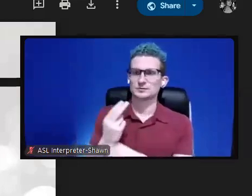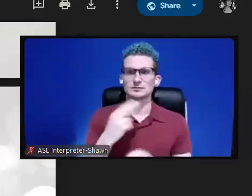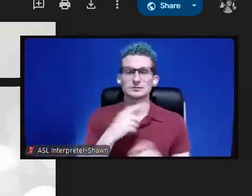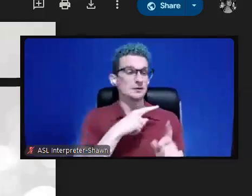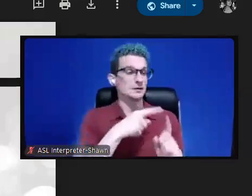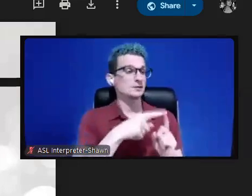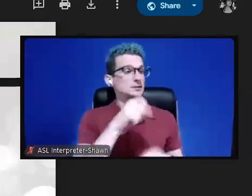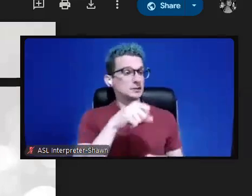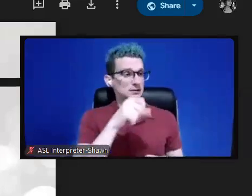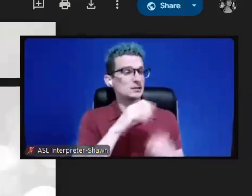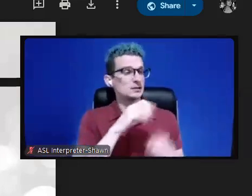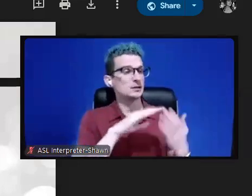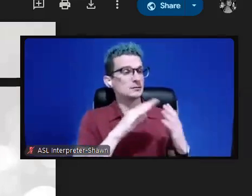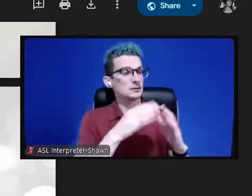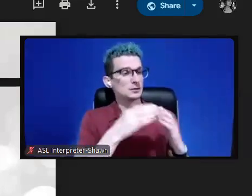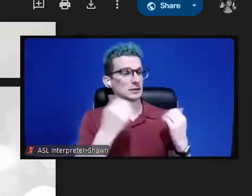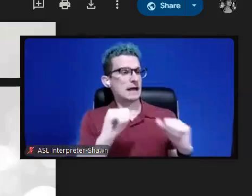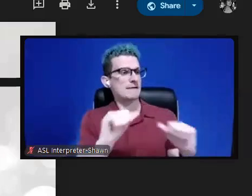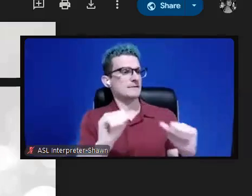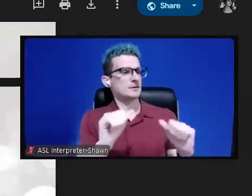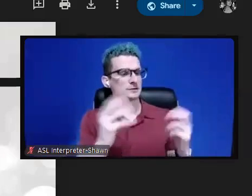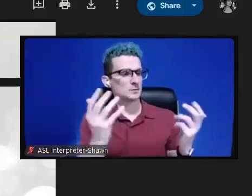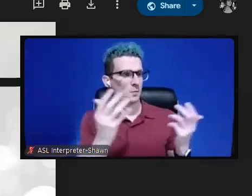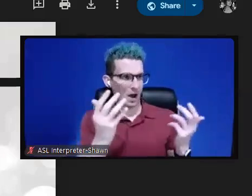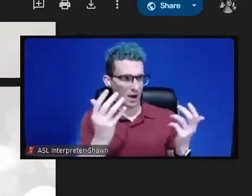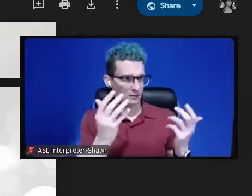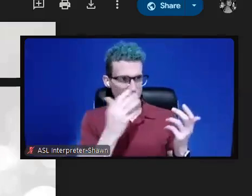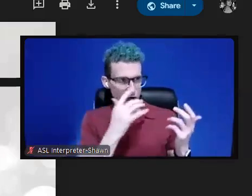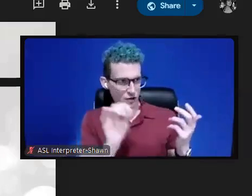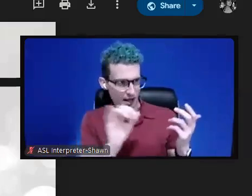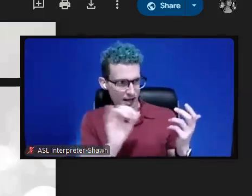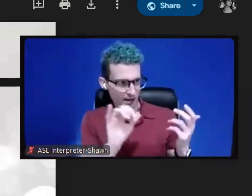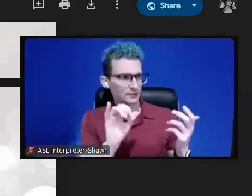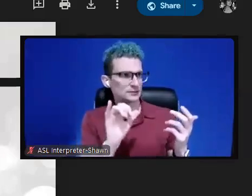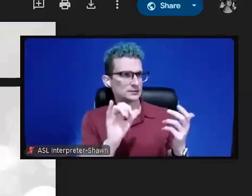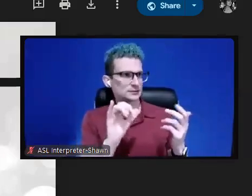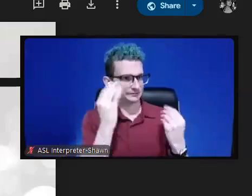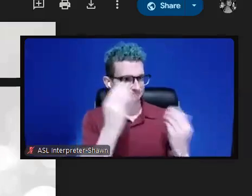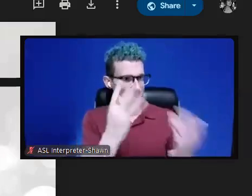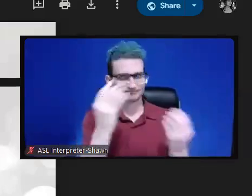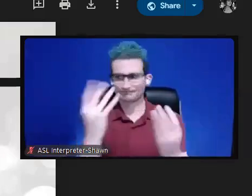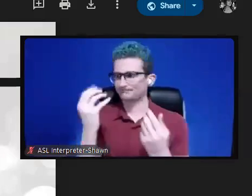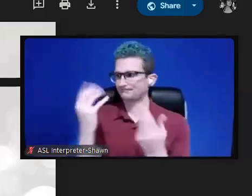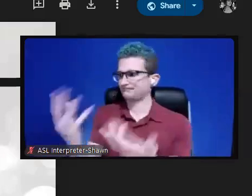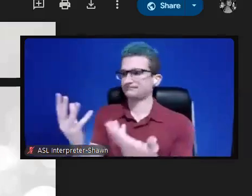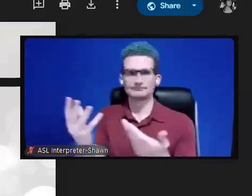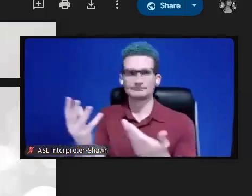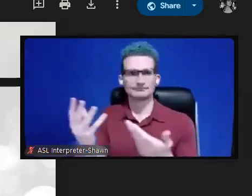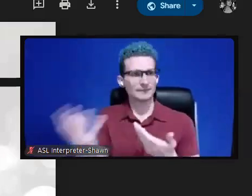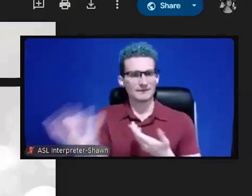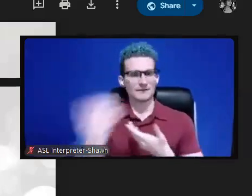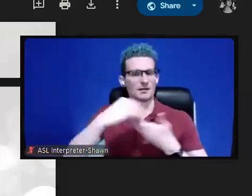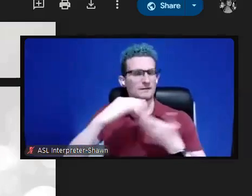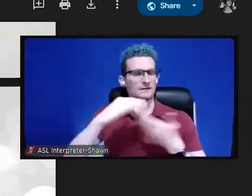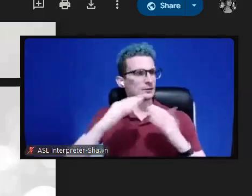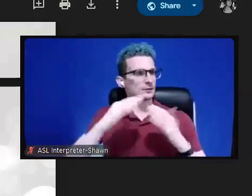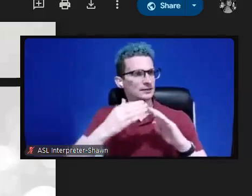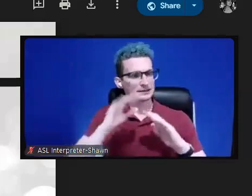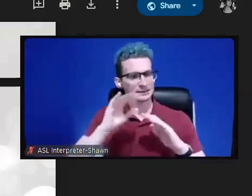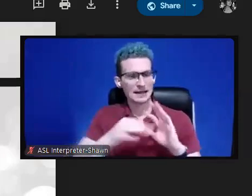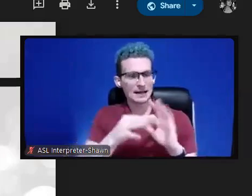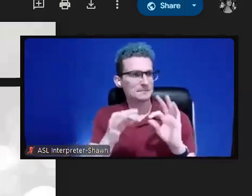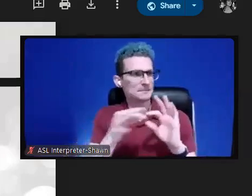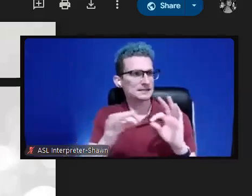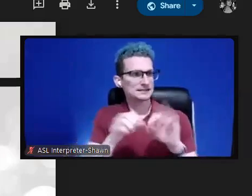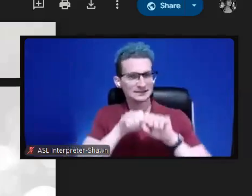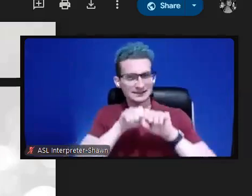put forth to engage community so that they knew, right? Like, how was that message also sent out to community?